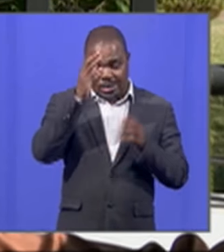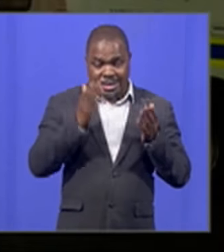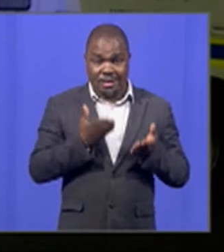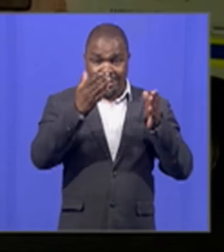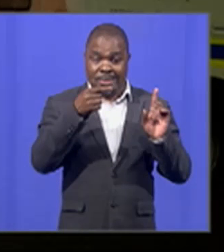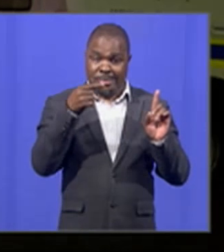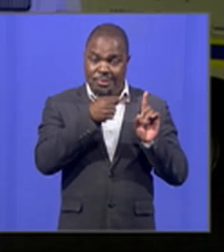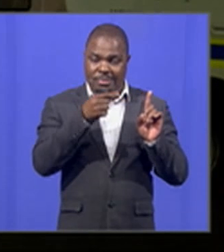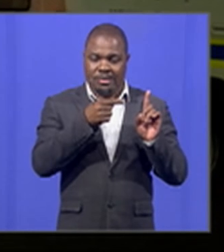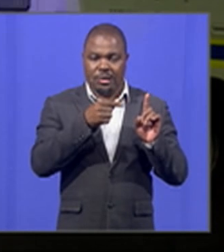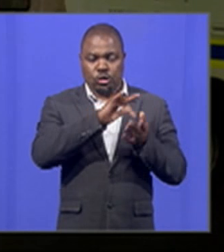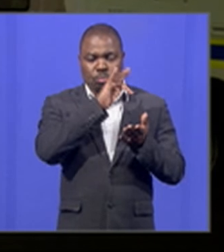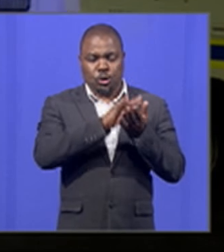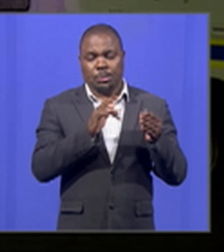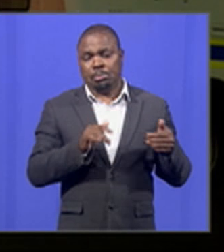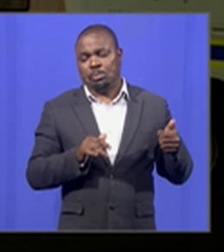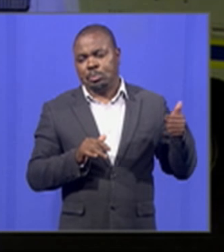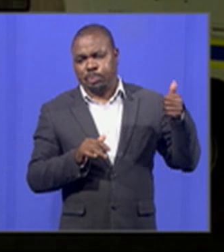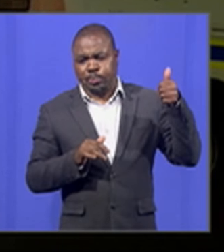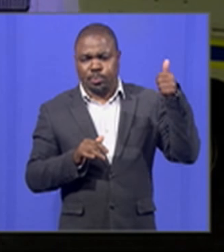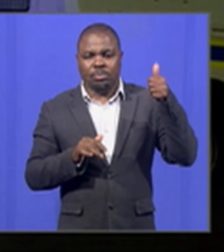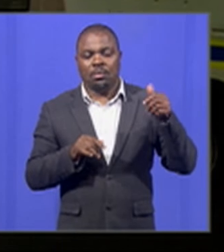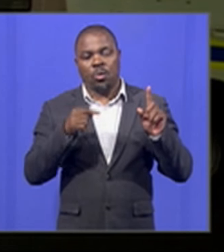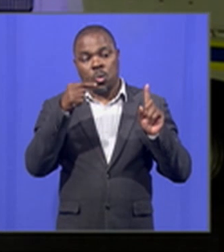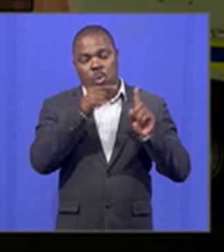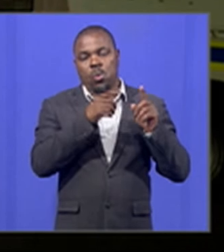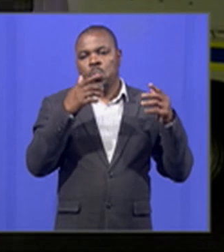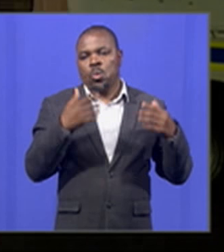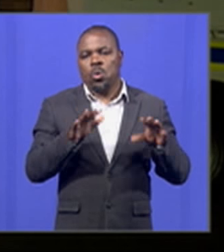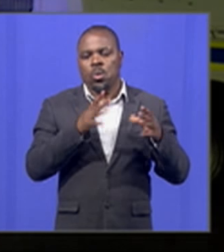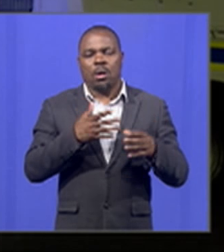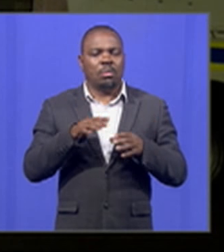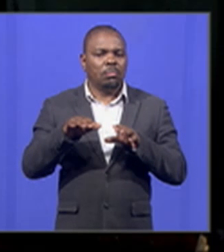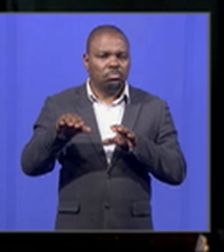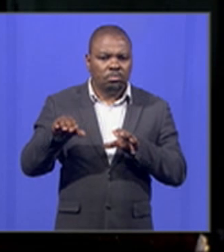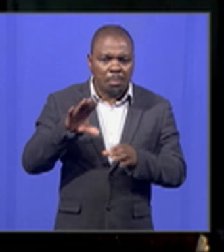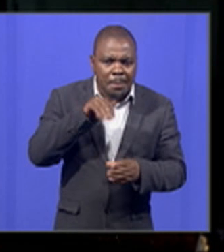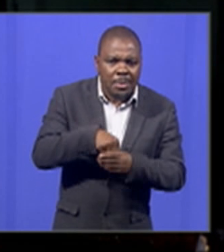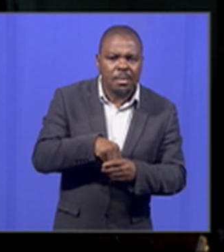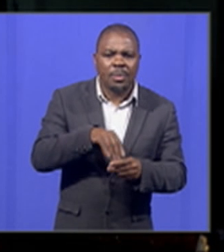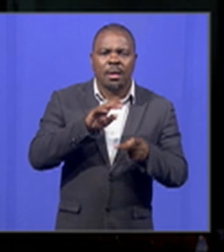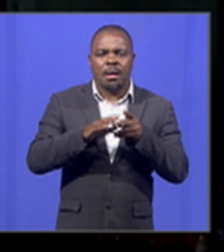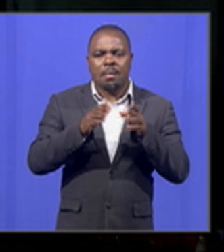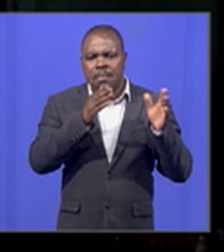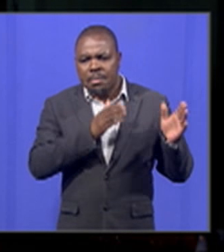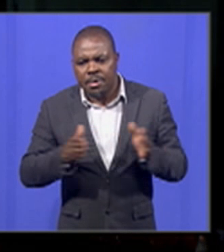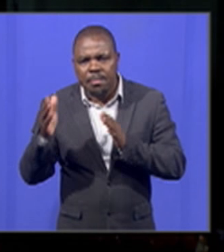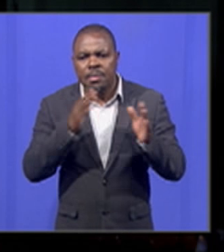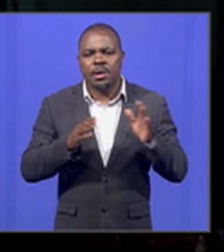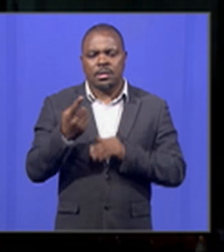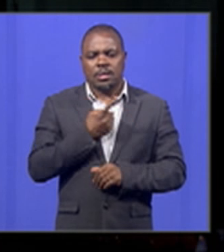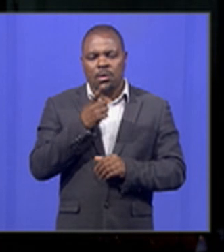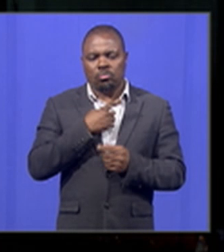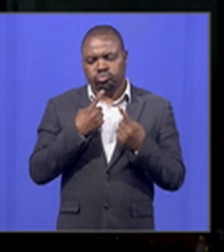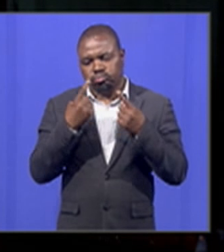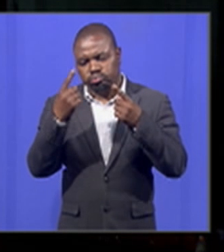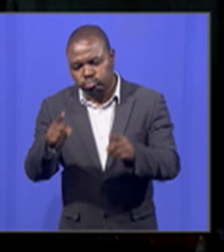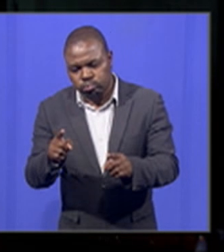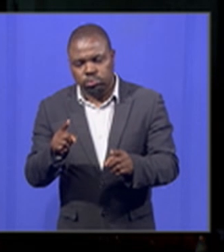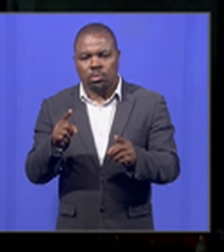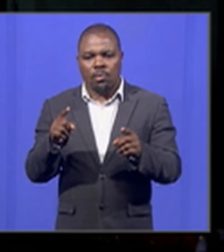Services. He has been actively participating and preparing himself to testify and